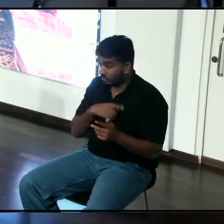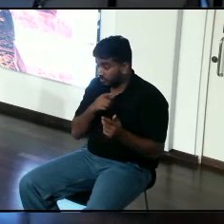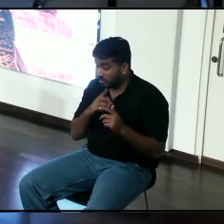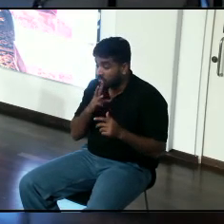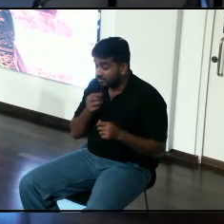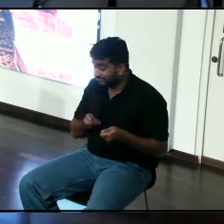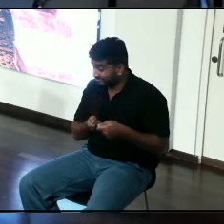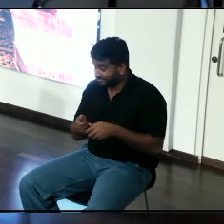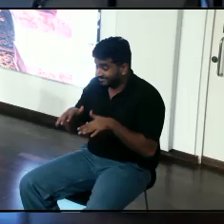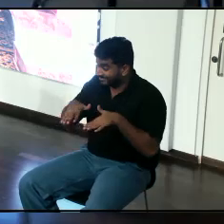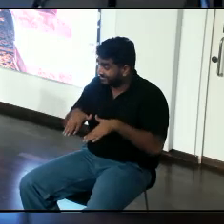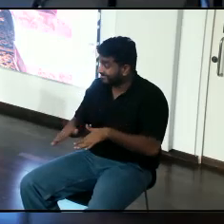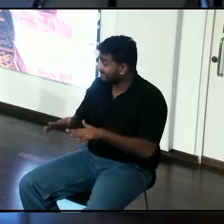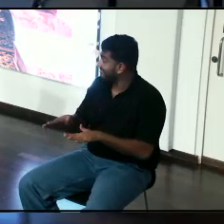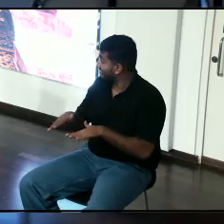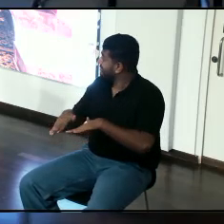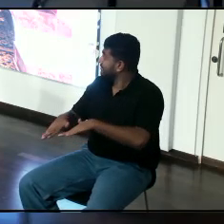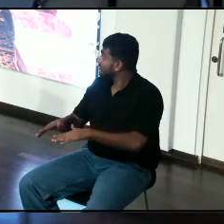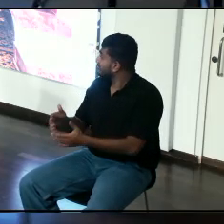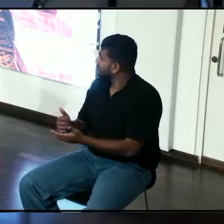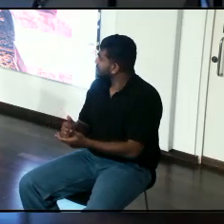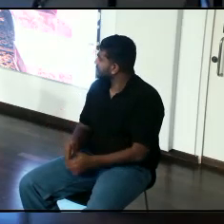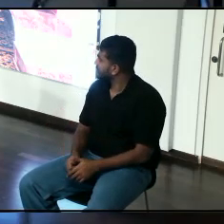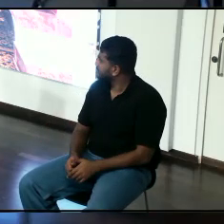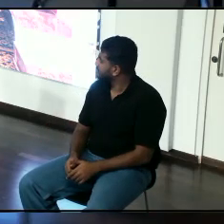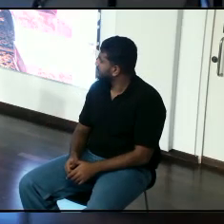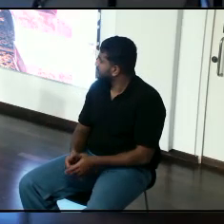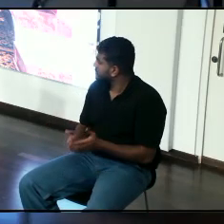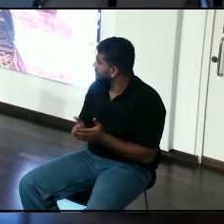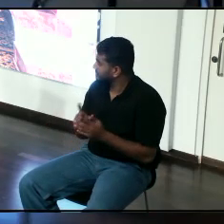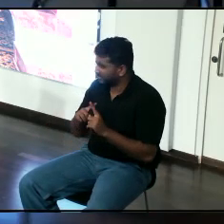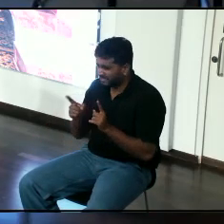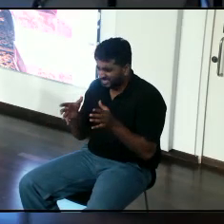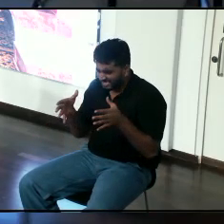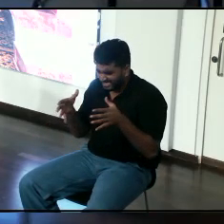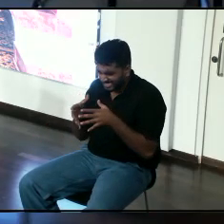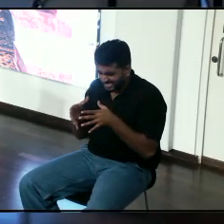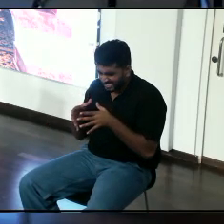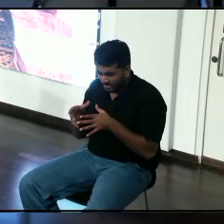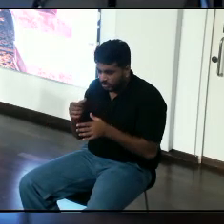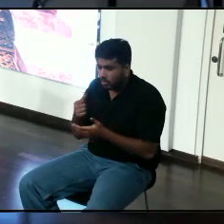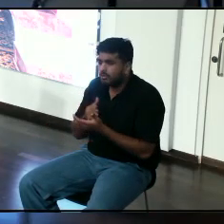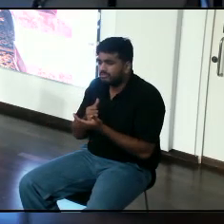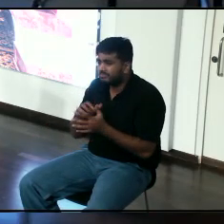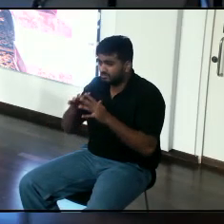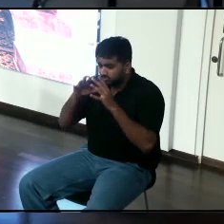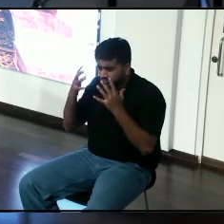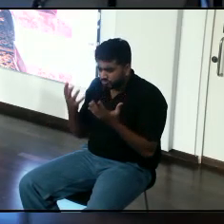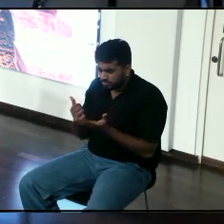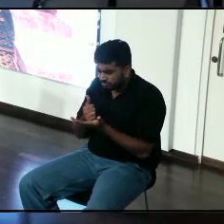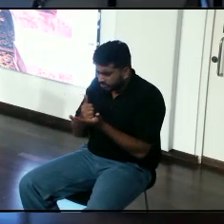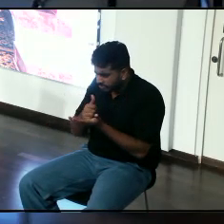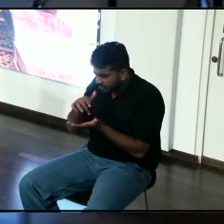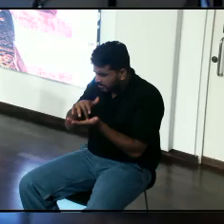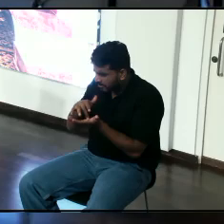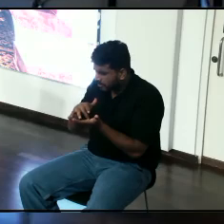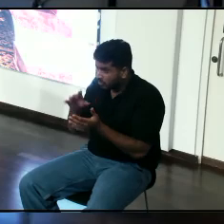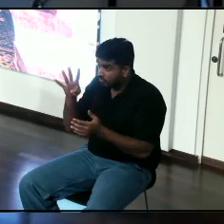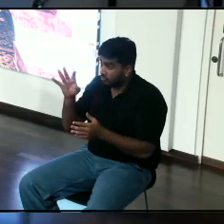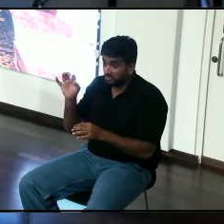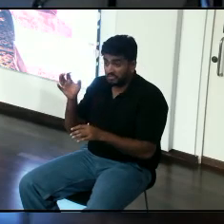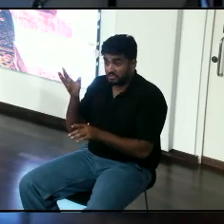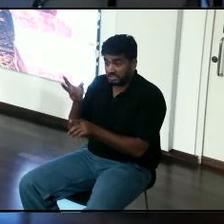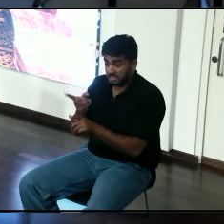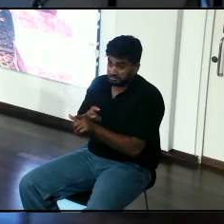seen. It was, this very sophisticated global trading hub. And despite 450 years